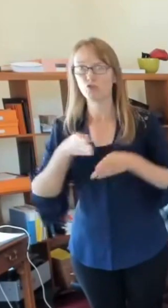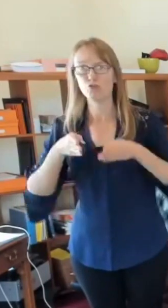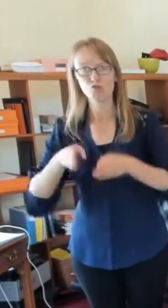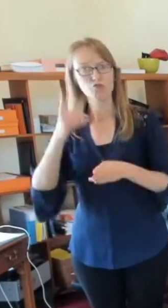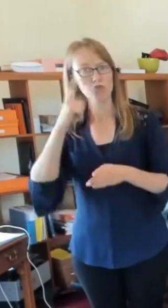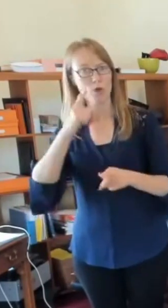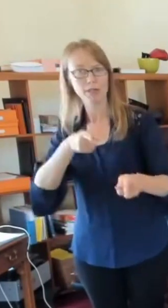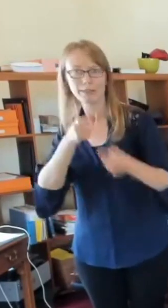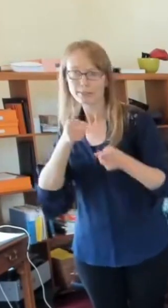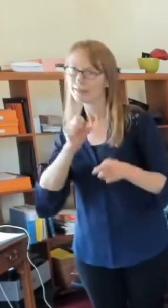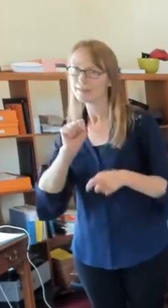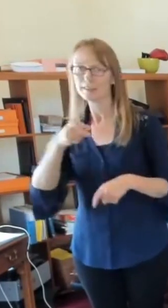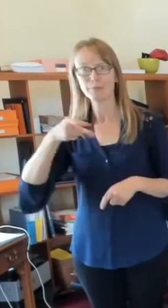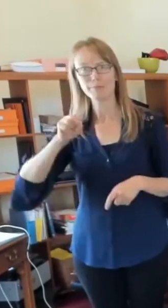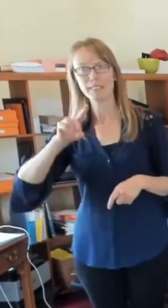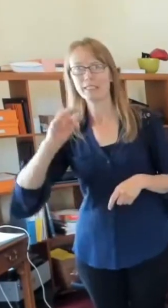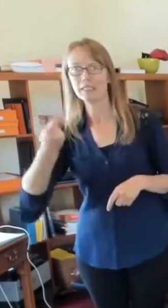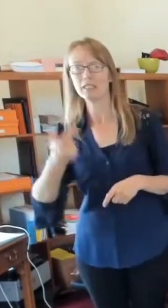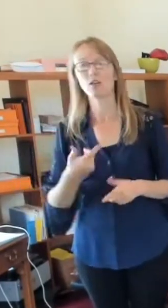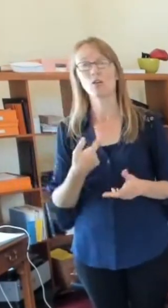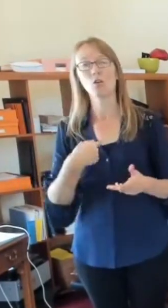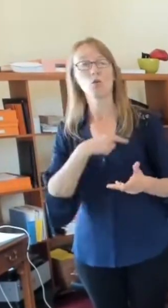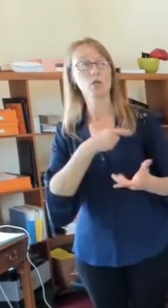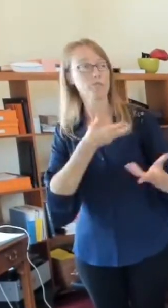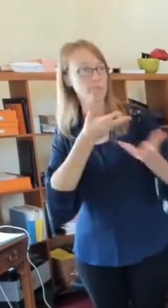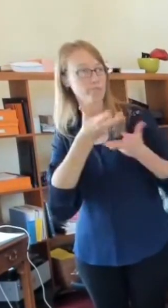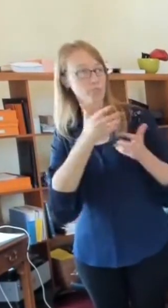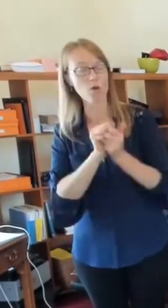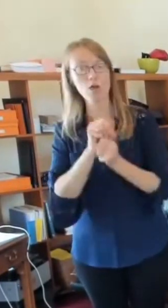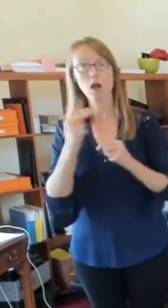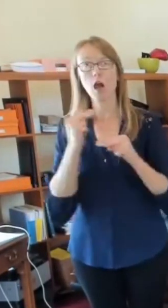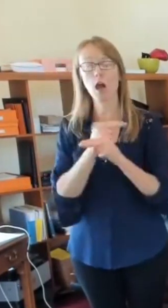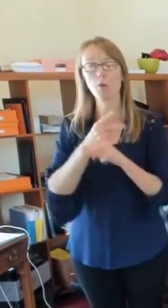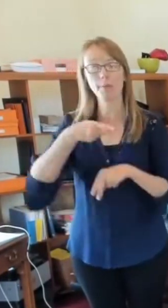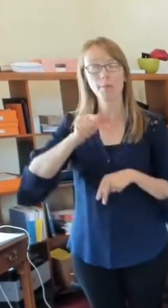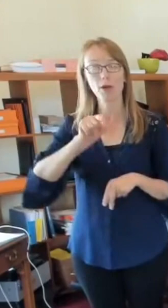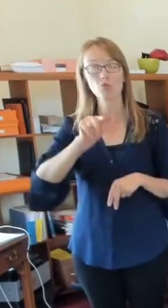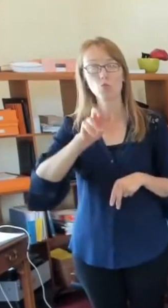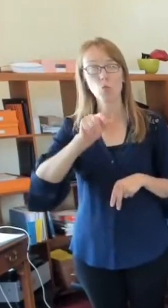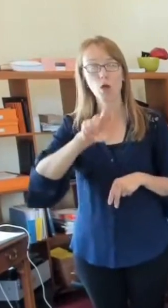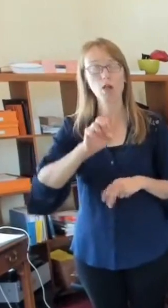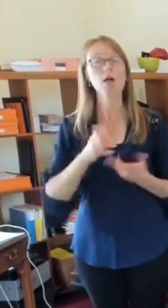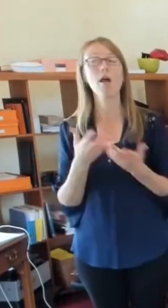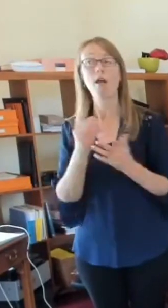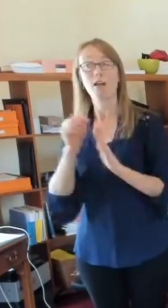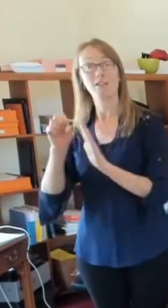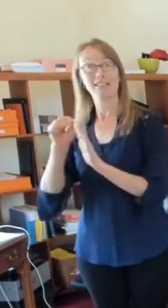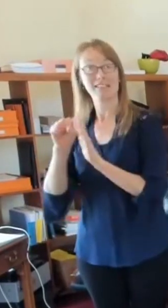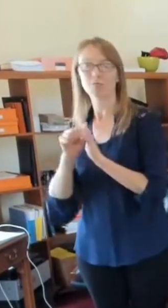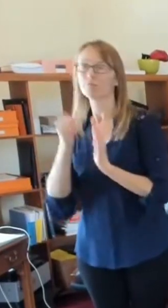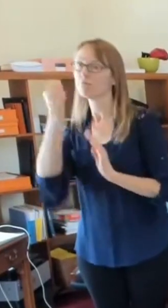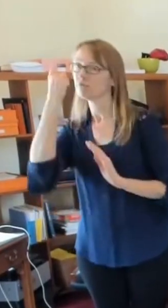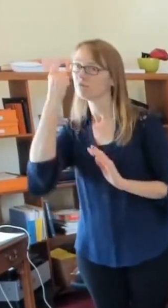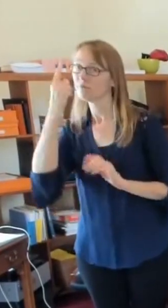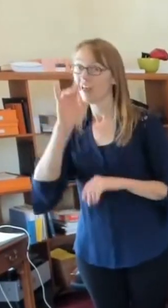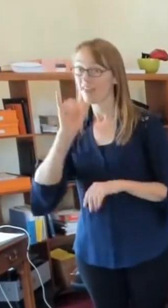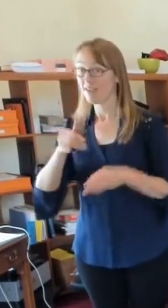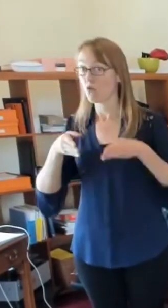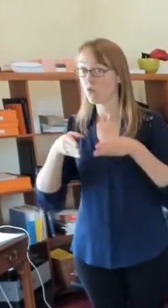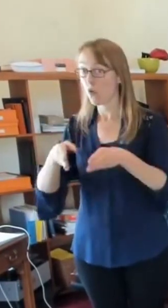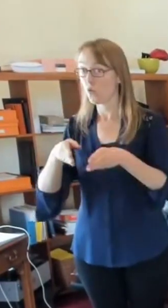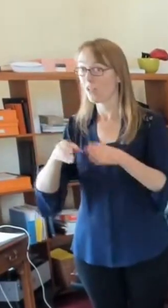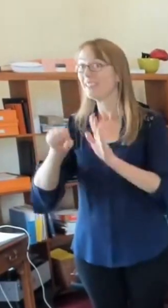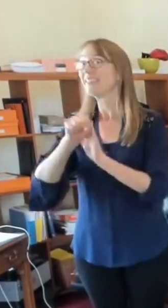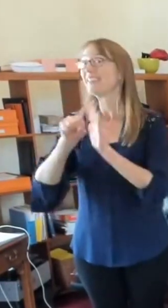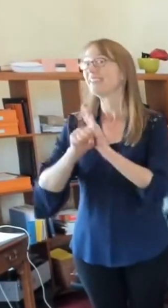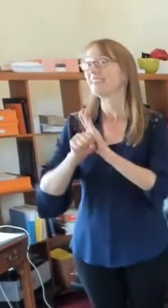And we worked with Highway Patrol and the state in order to, because Natural Bridge, by the way, is a state road. Who